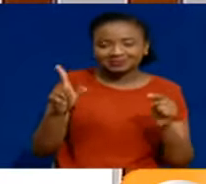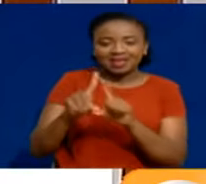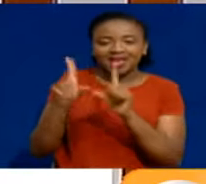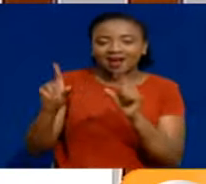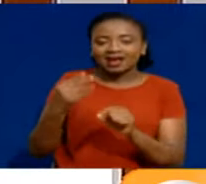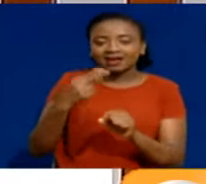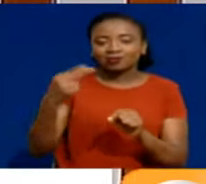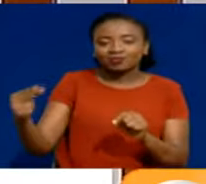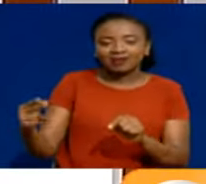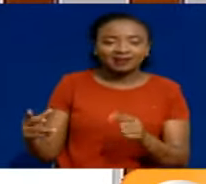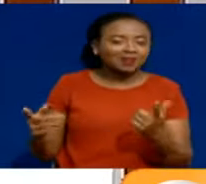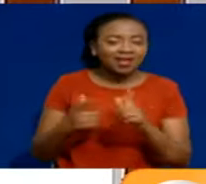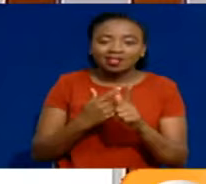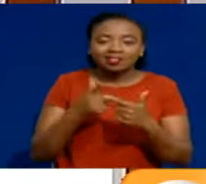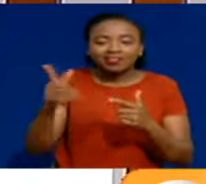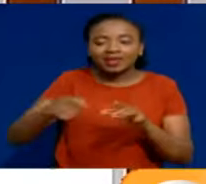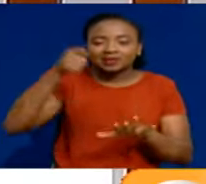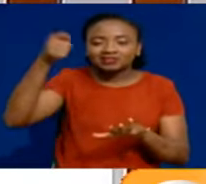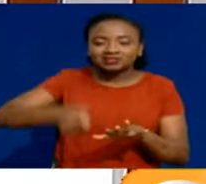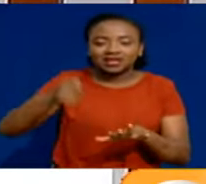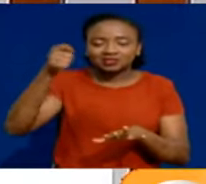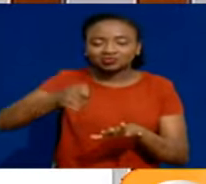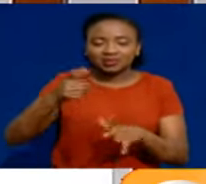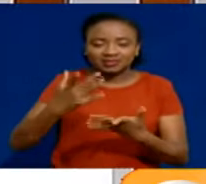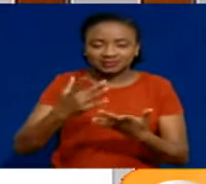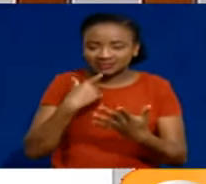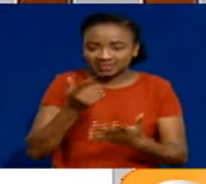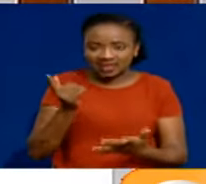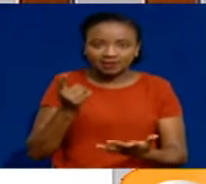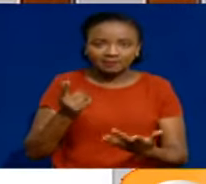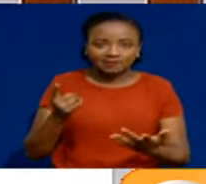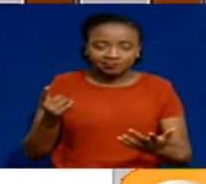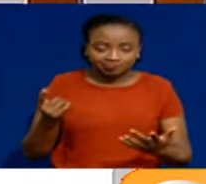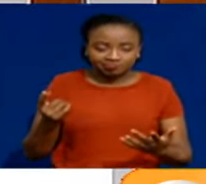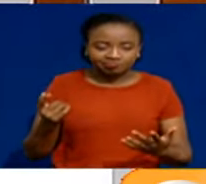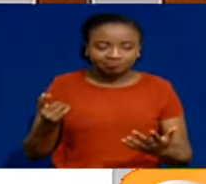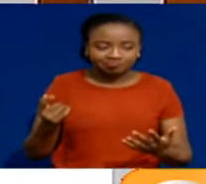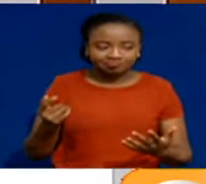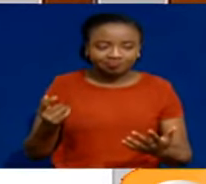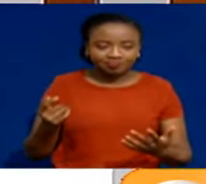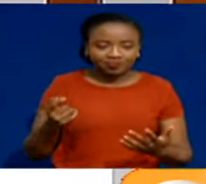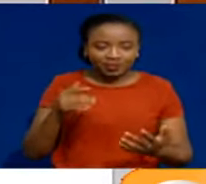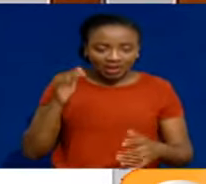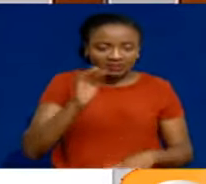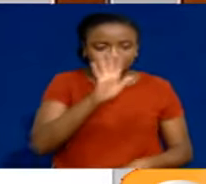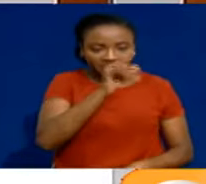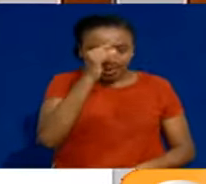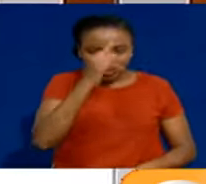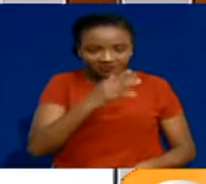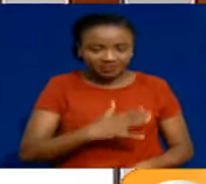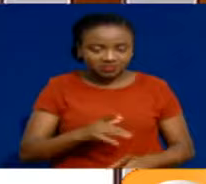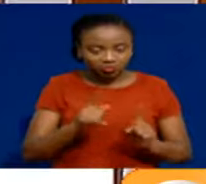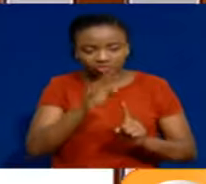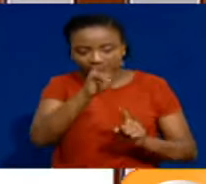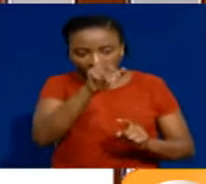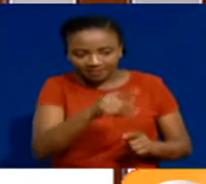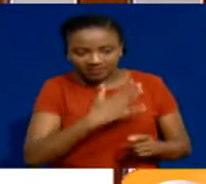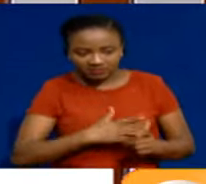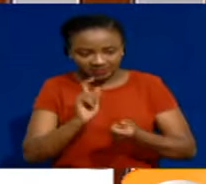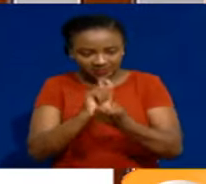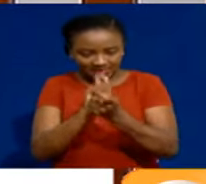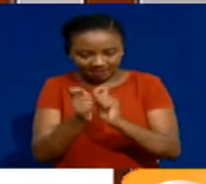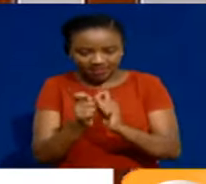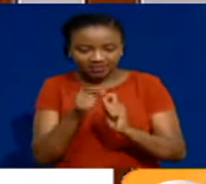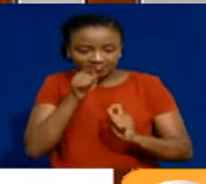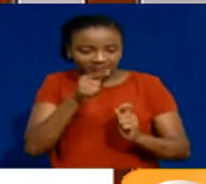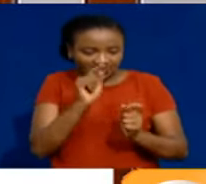so on, what the judge would have ruled, or he would have given a ruling asking the government of parliamentarians to amend